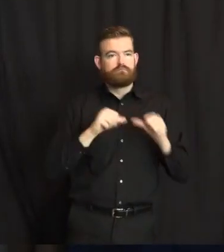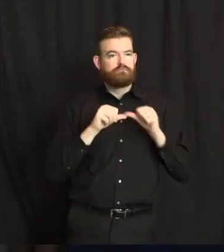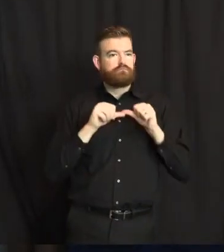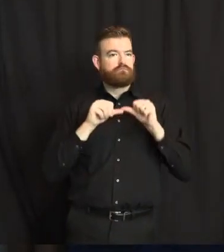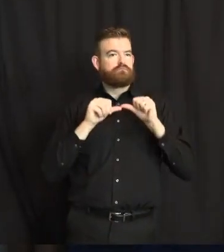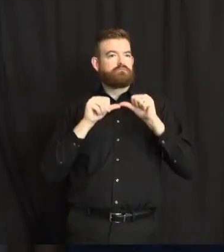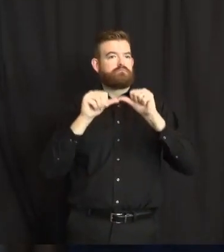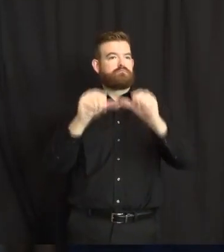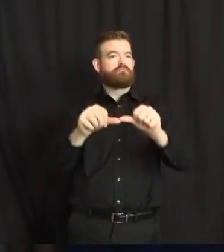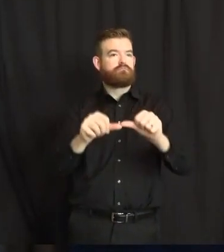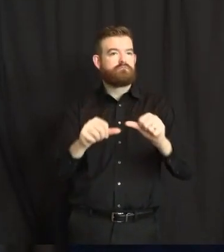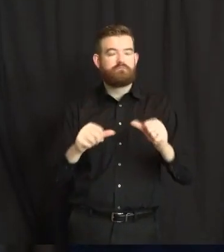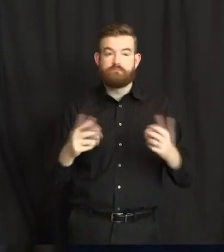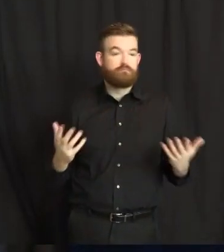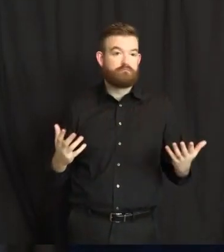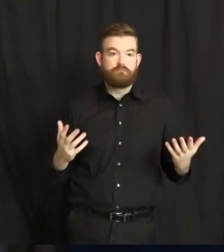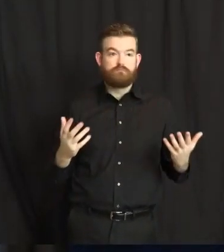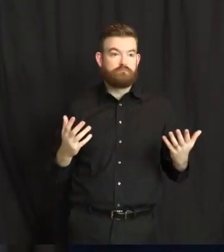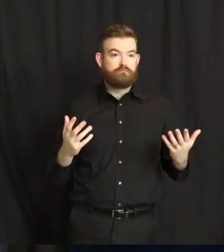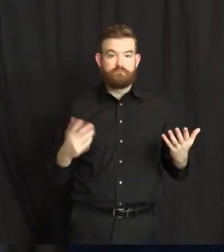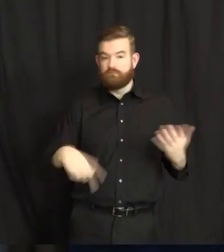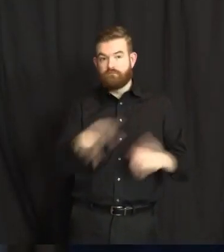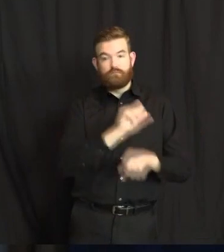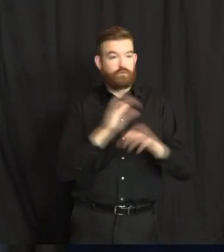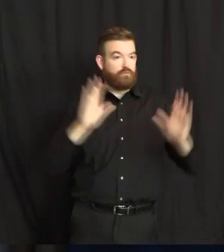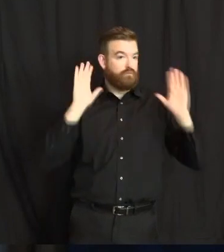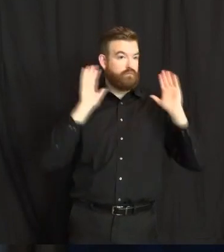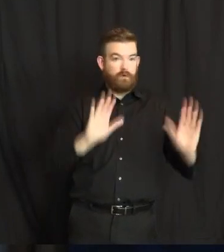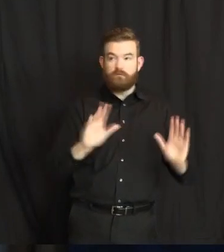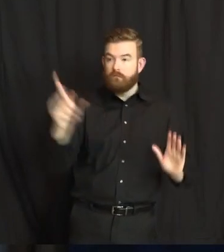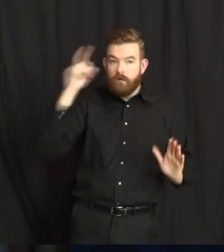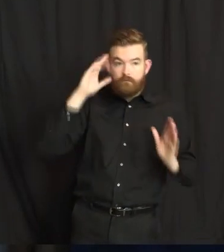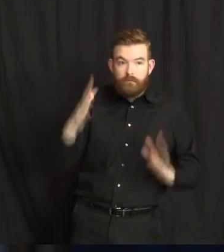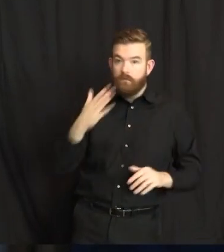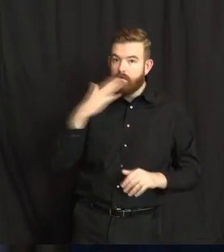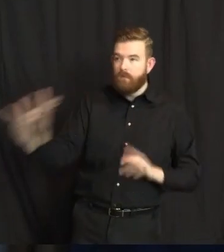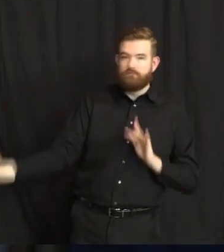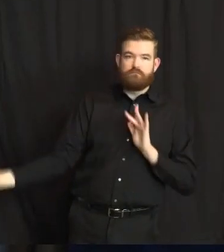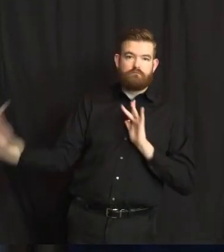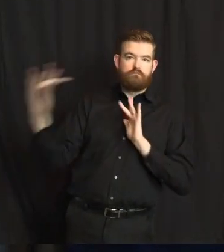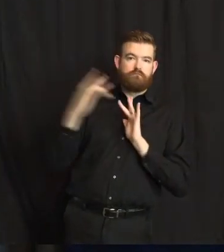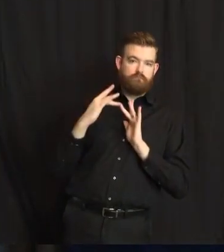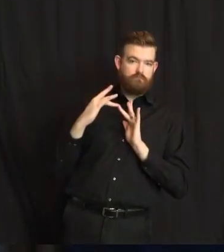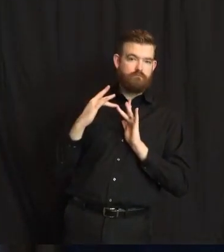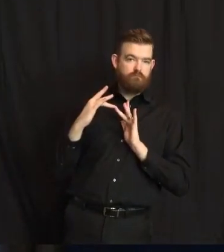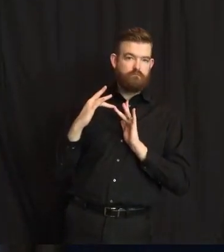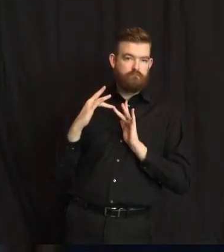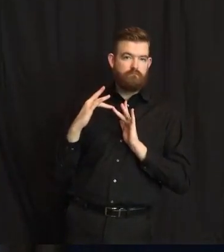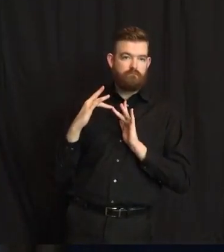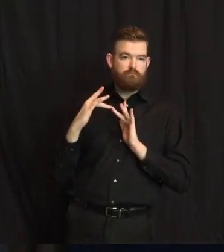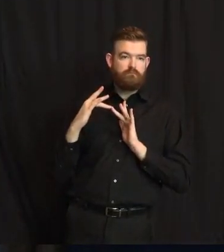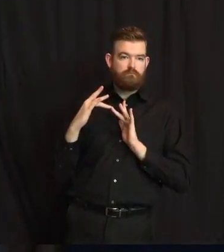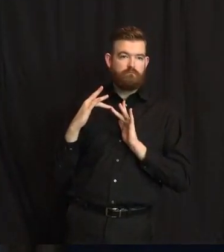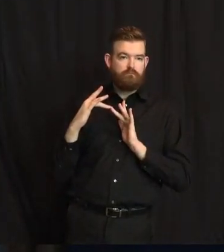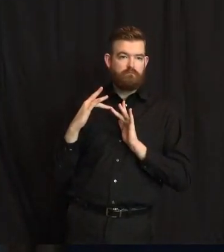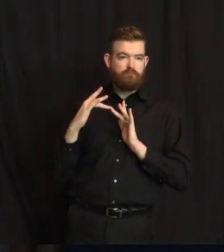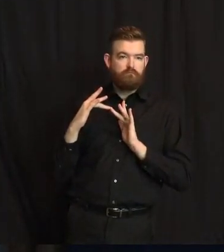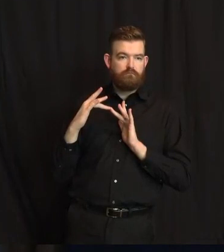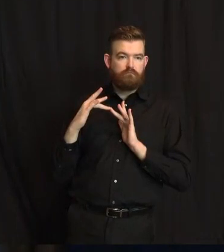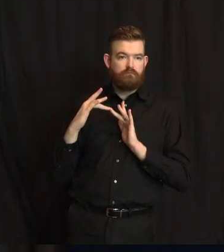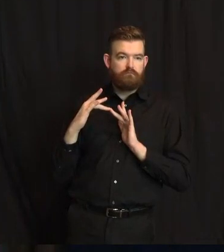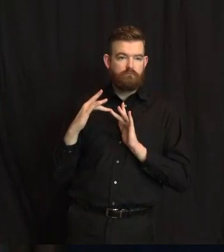And Governor, I want to thank you for taking time out of your schedule to contact Fanny, Officer Perdomo's wife. I spoke